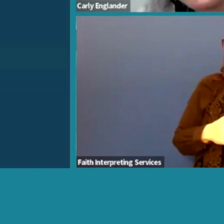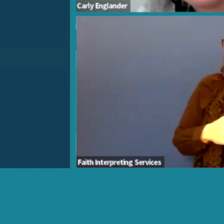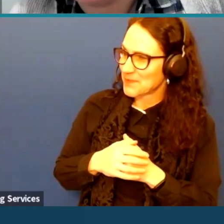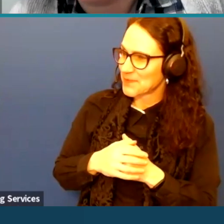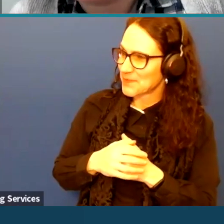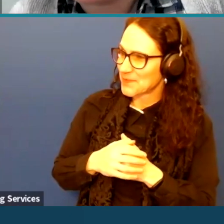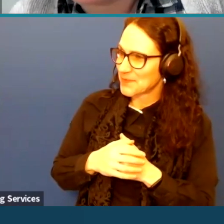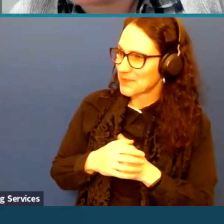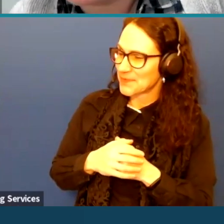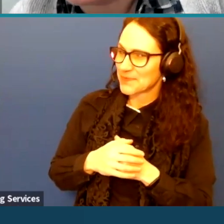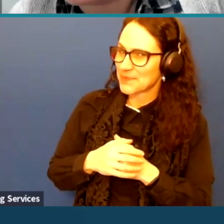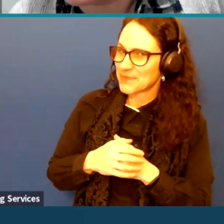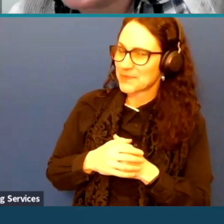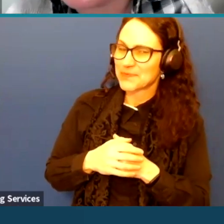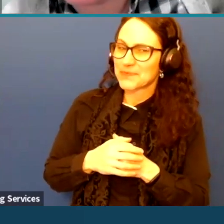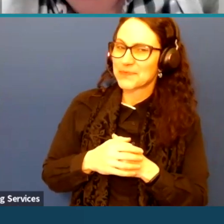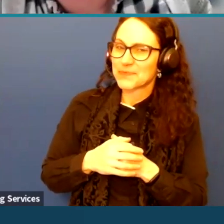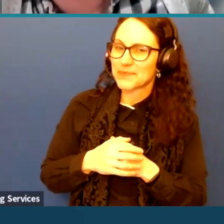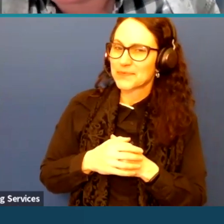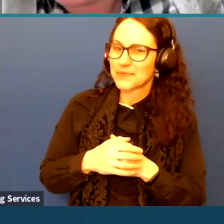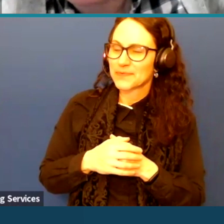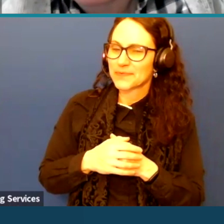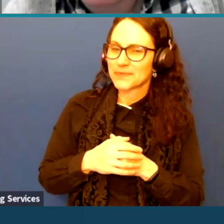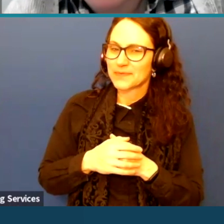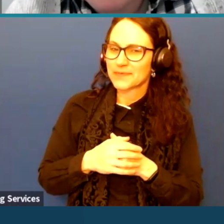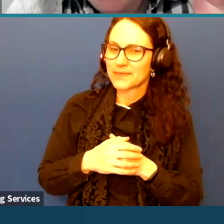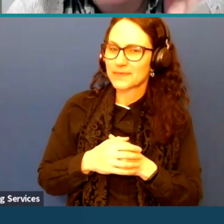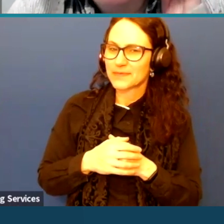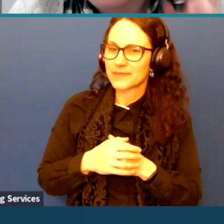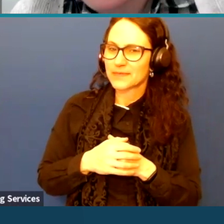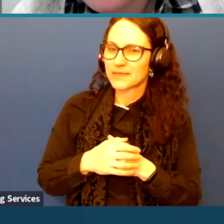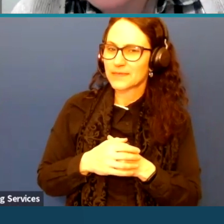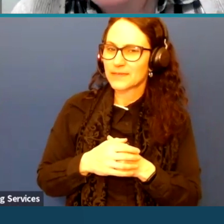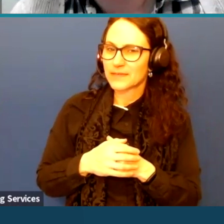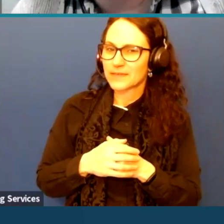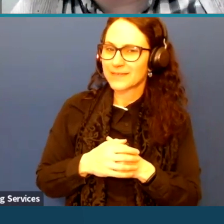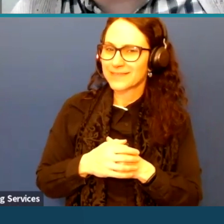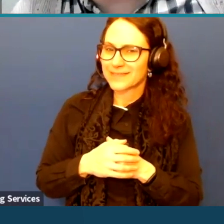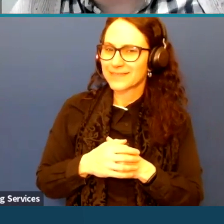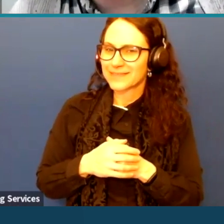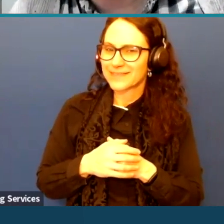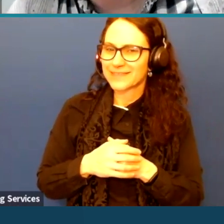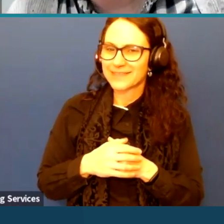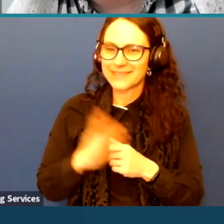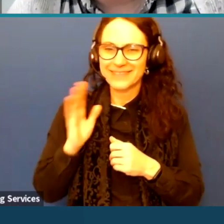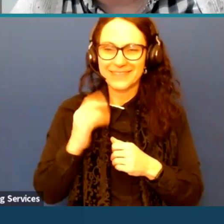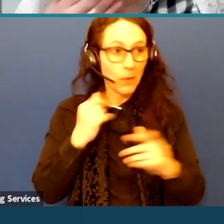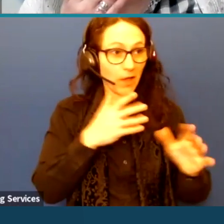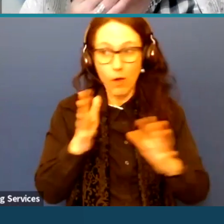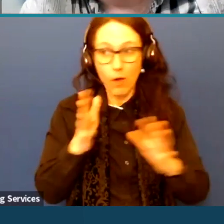Pam at top left, Kelley at bottom left. Okay, can you, Oh, go ahead, Pam. sorry.